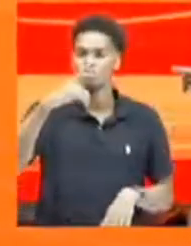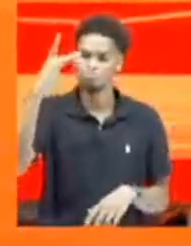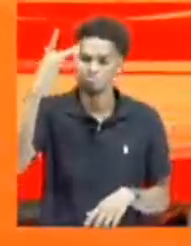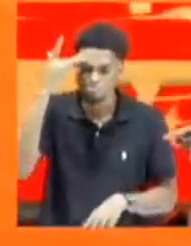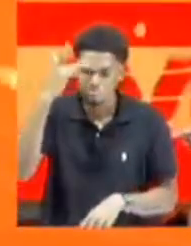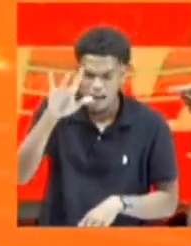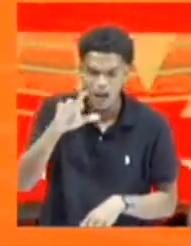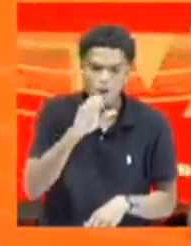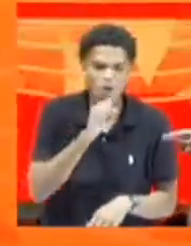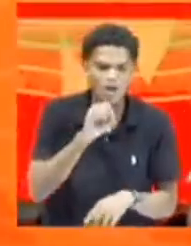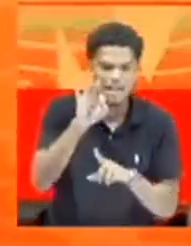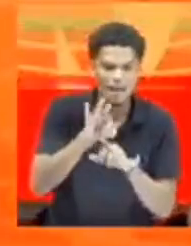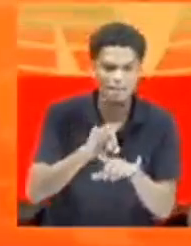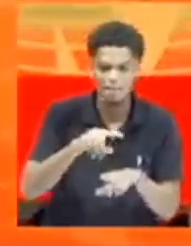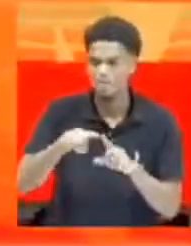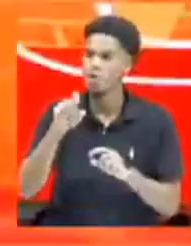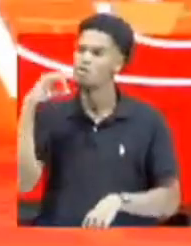is impossible.